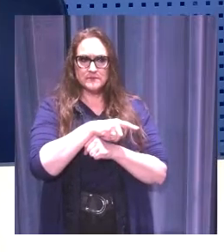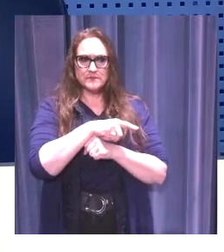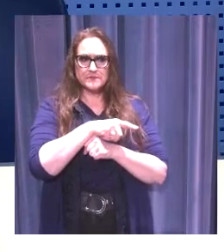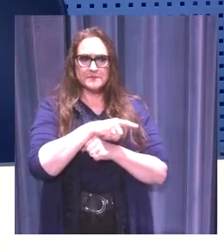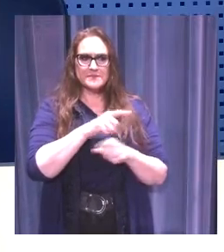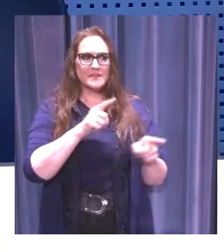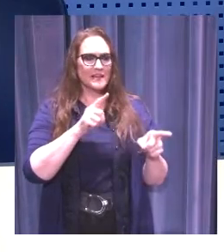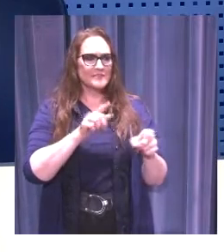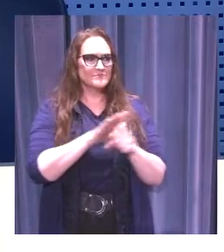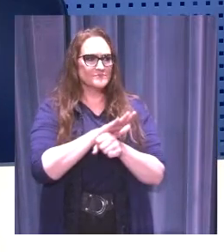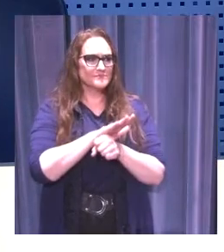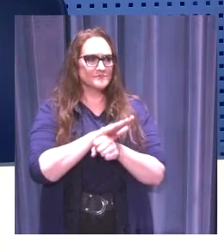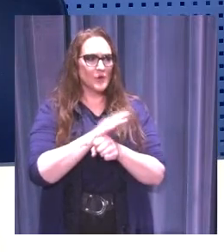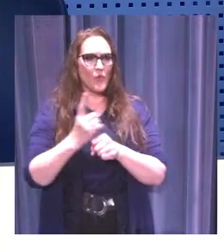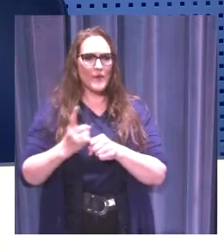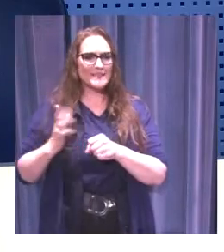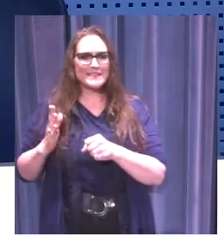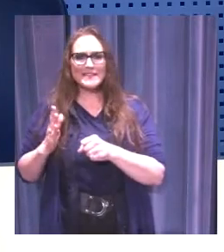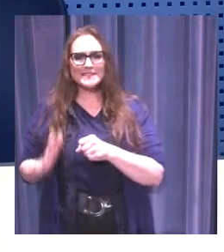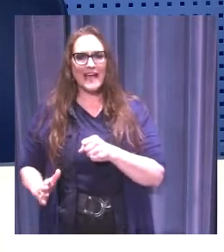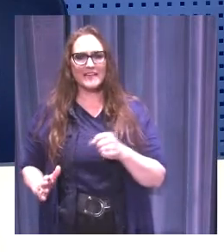it's totally one-sided.